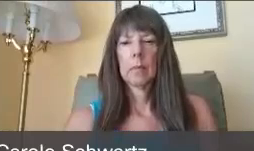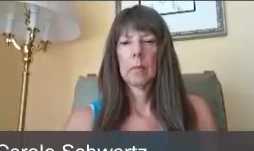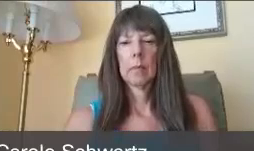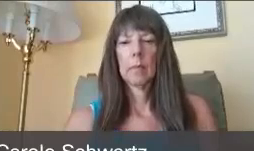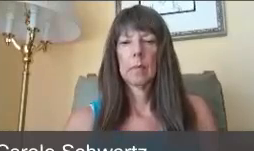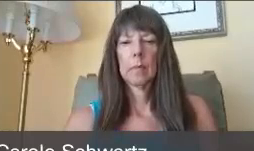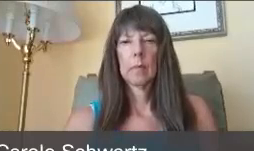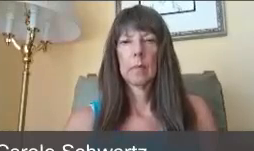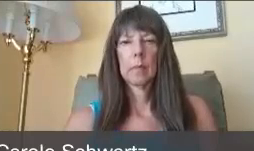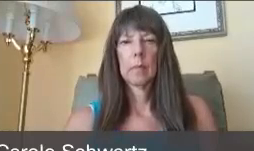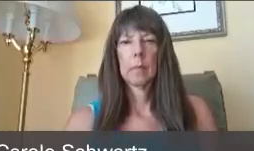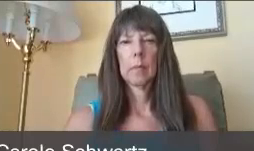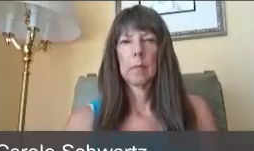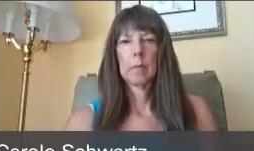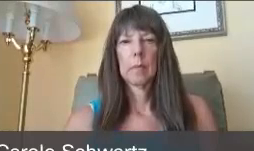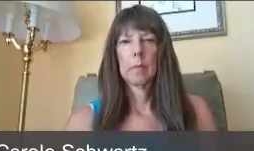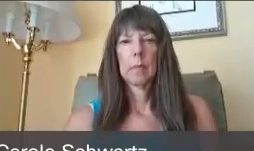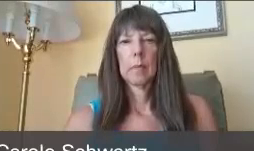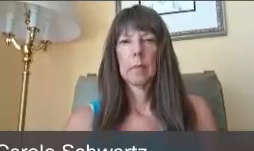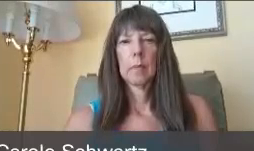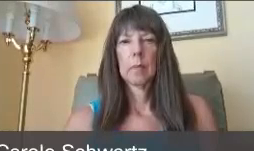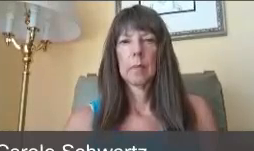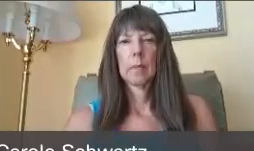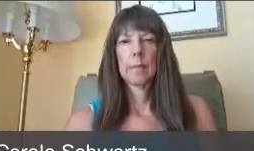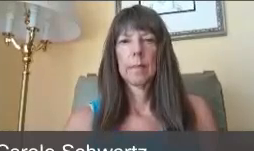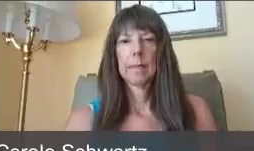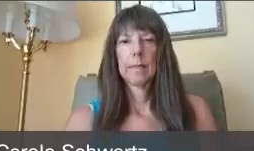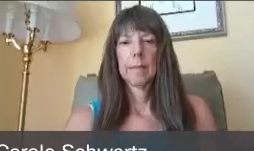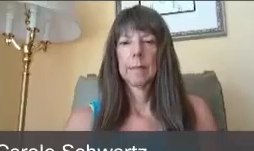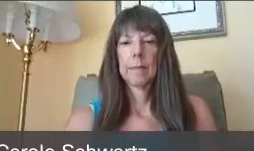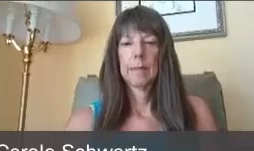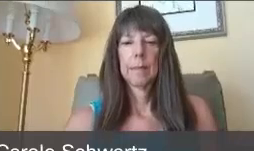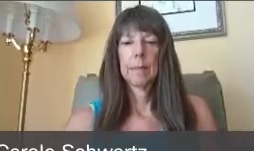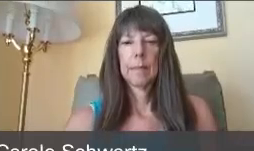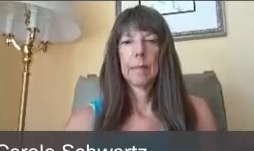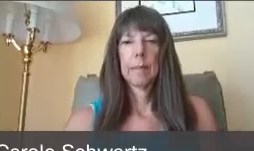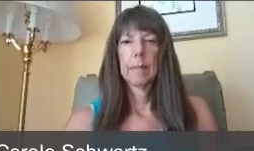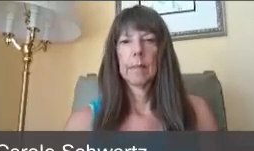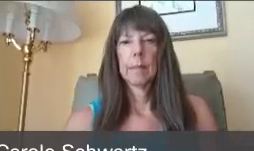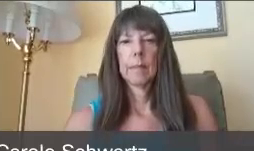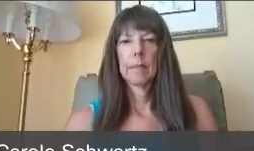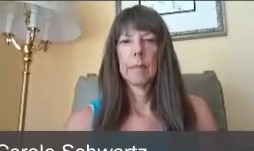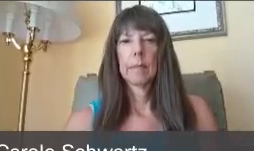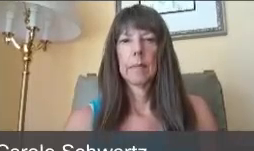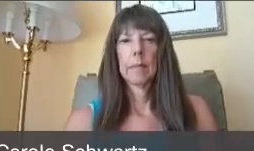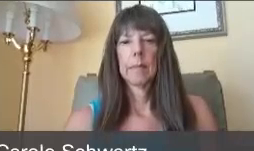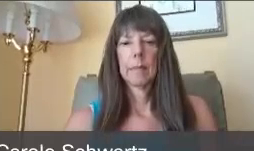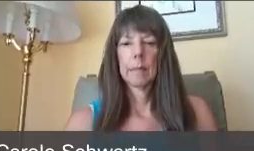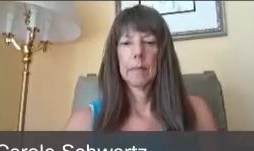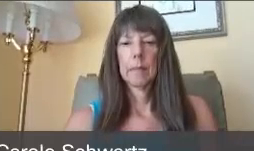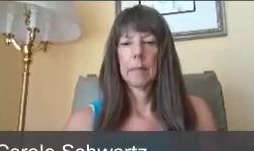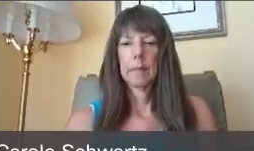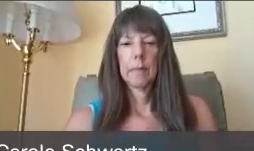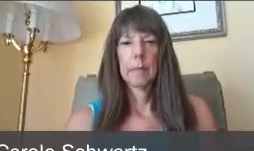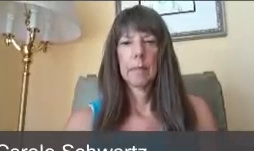And as I'm presenting to you today, you can see it's a pretty comfortable module that anybody else can take it for building